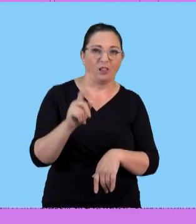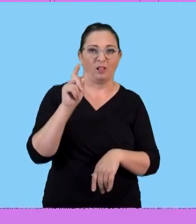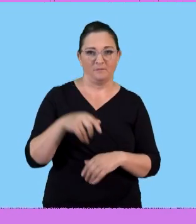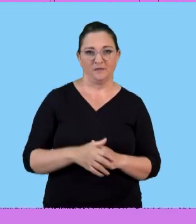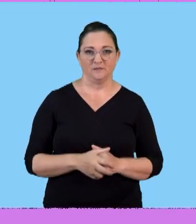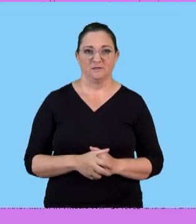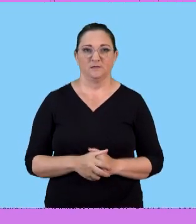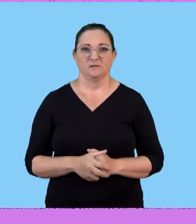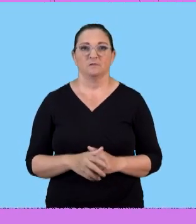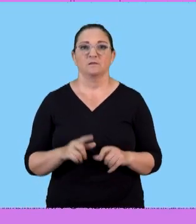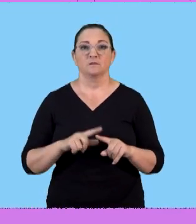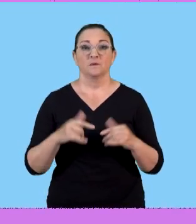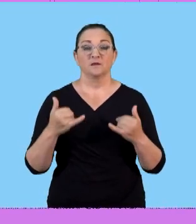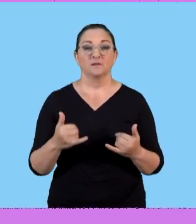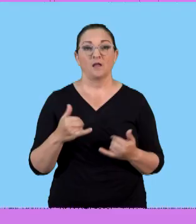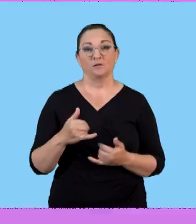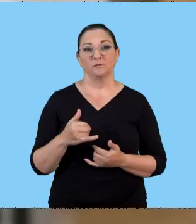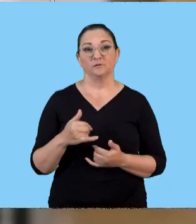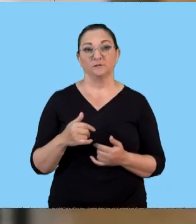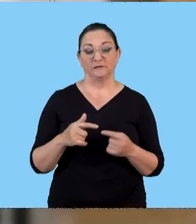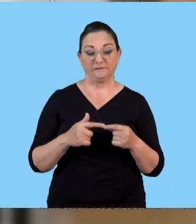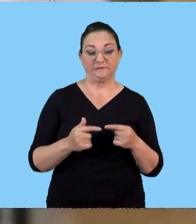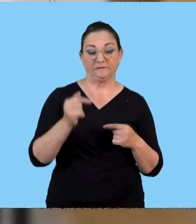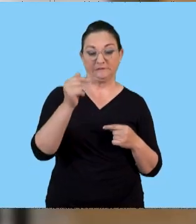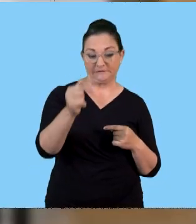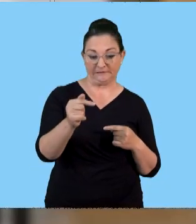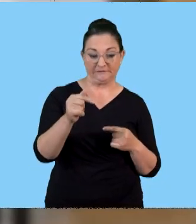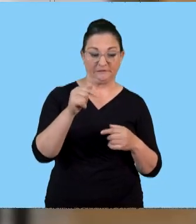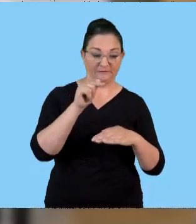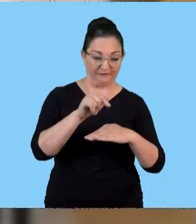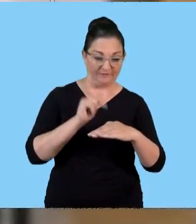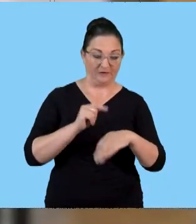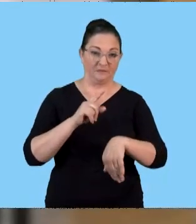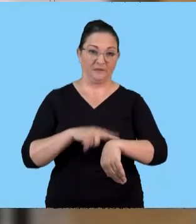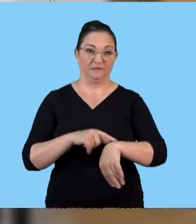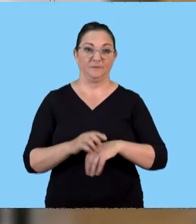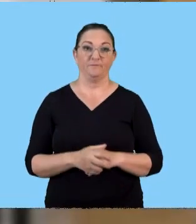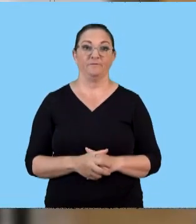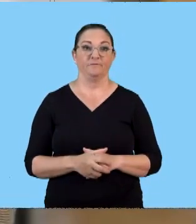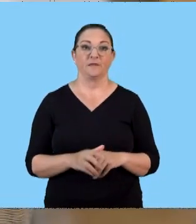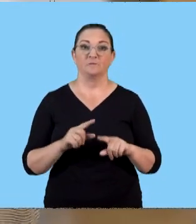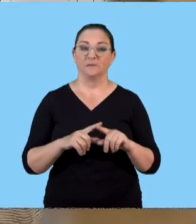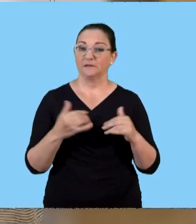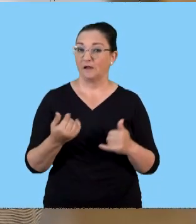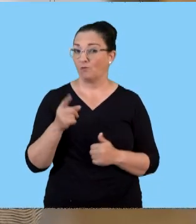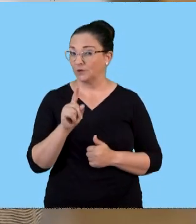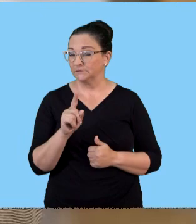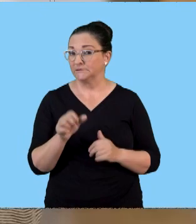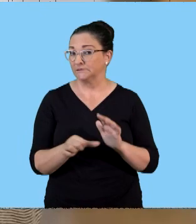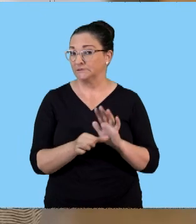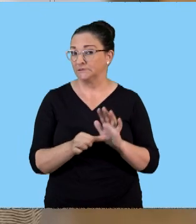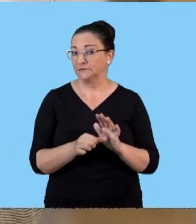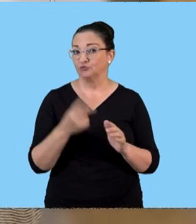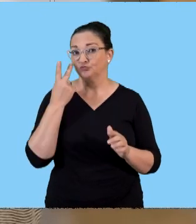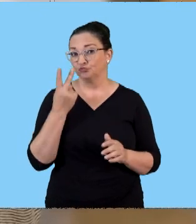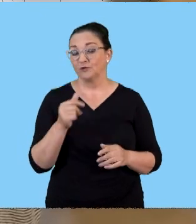that? Remember, in order to calculate average speed, I will take my distance divided by my time. Now, it's important here that we